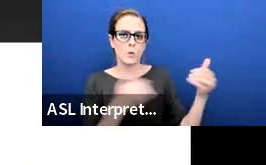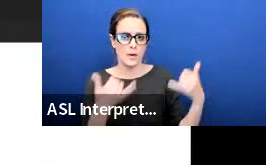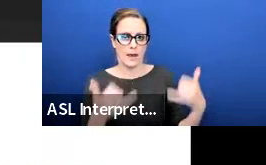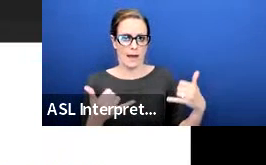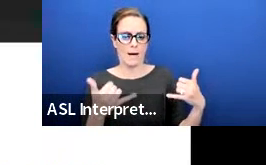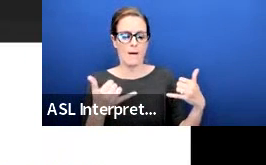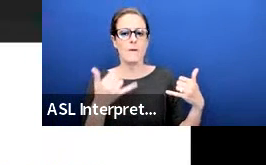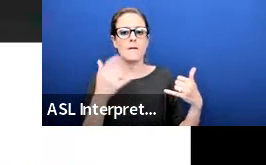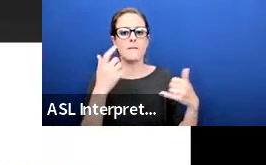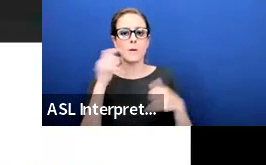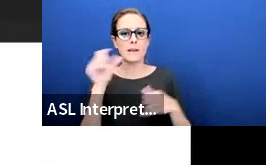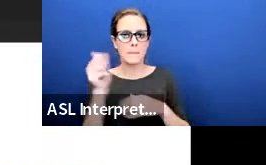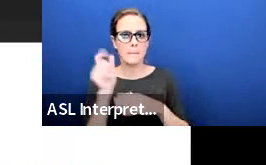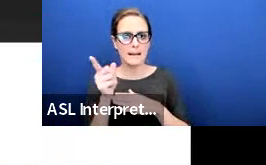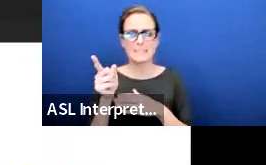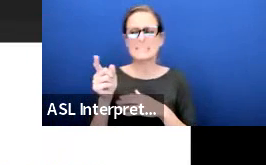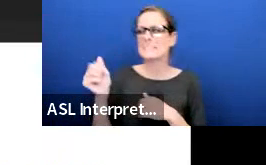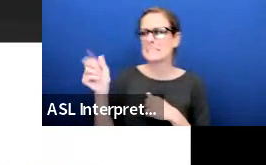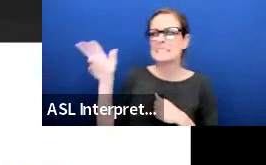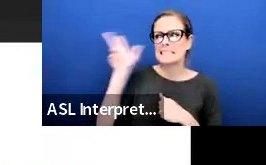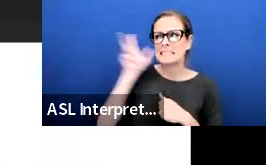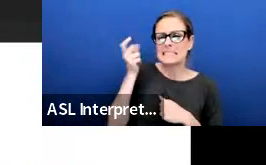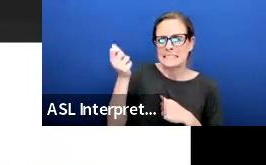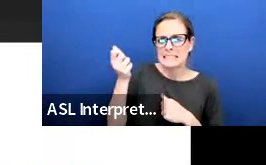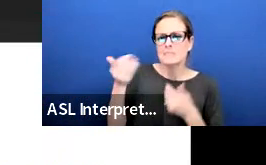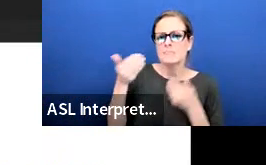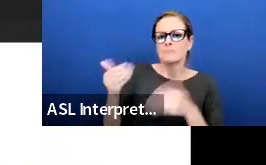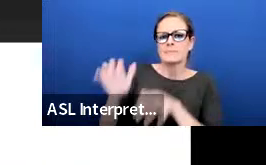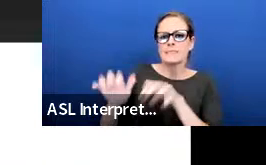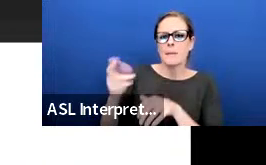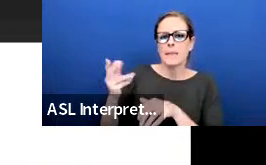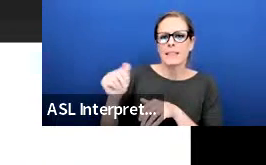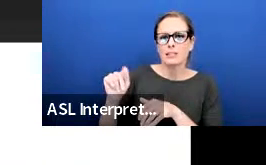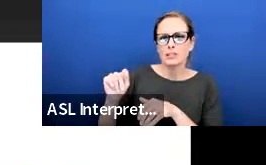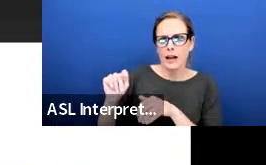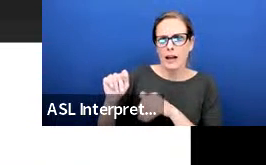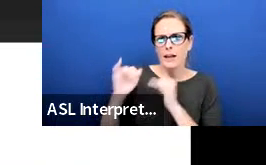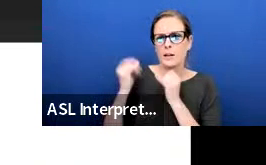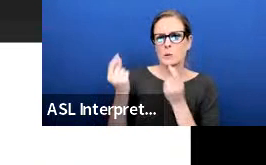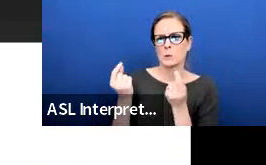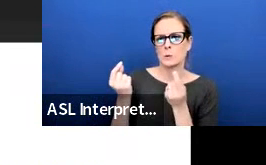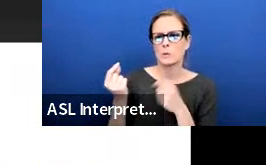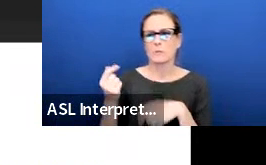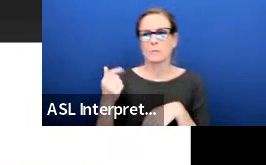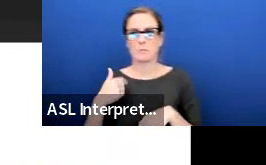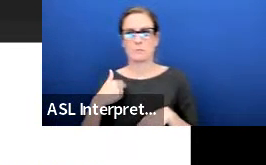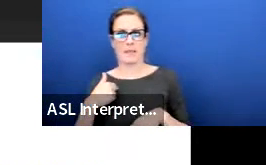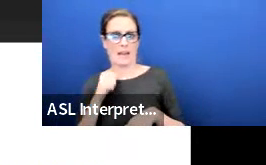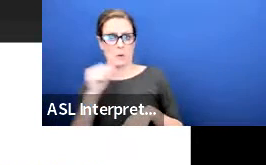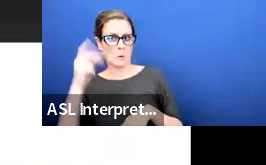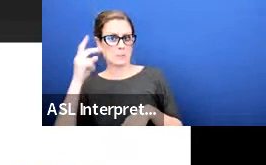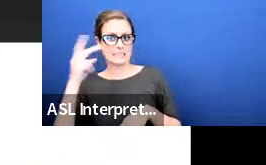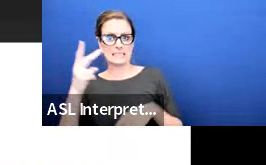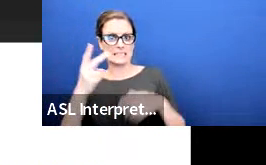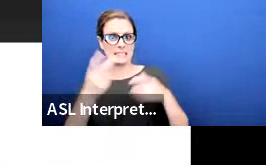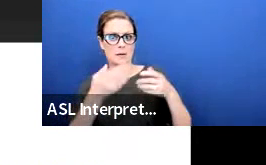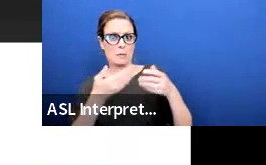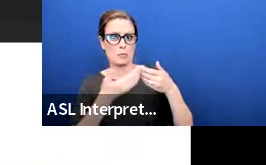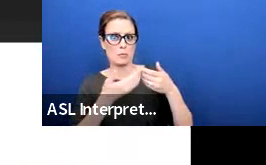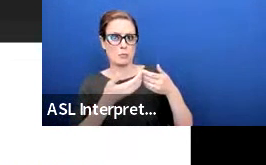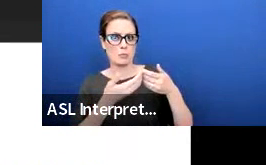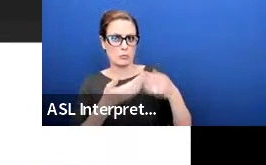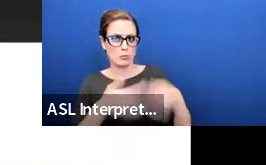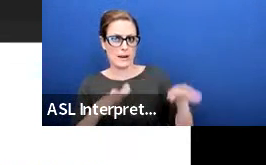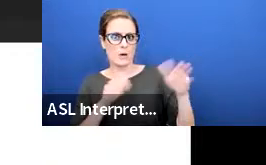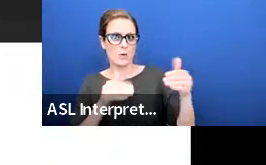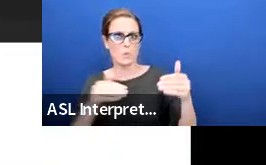please. Sure will. Thank you. I'm not seeing the breakout room. Okay, I'll do that quickly. Groups